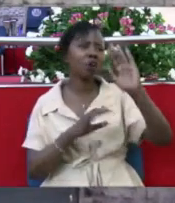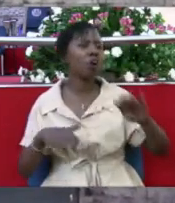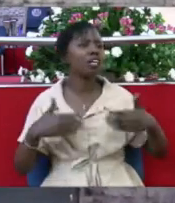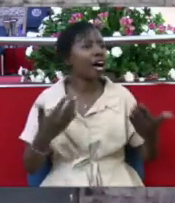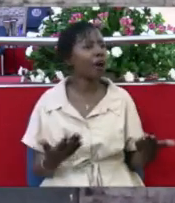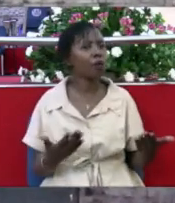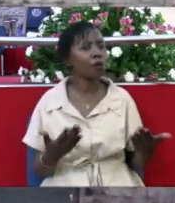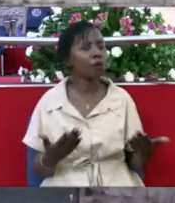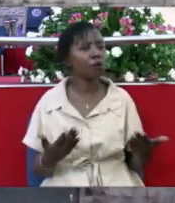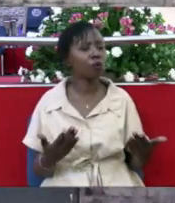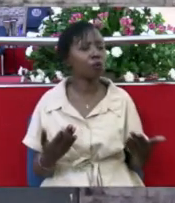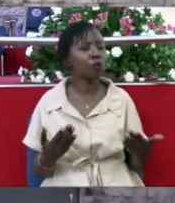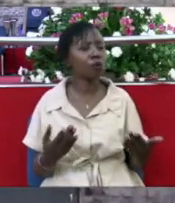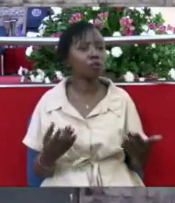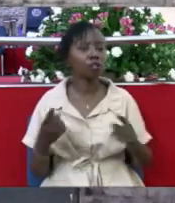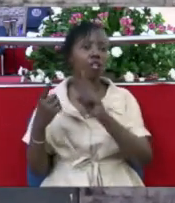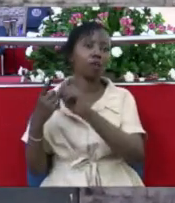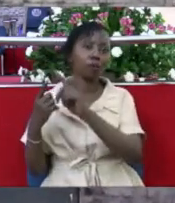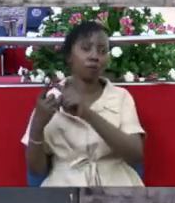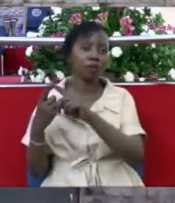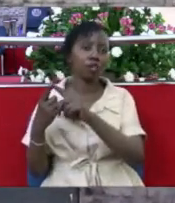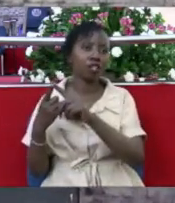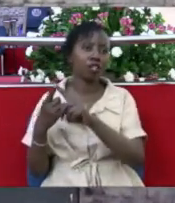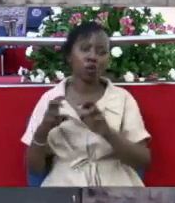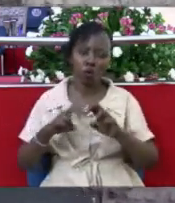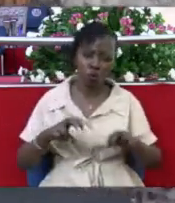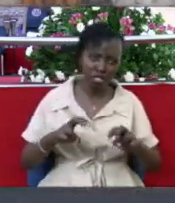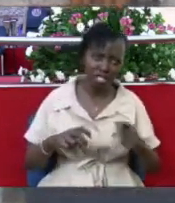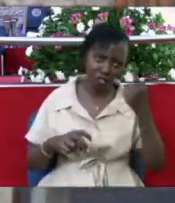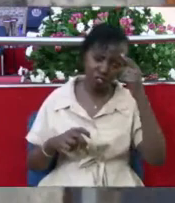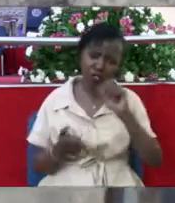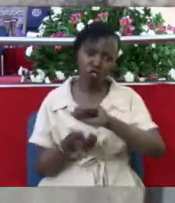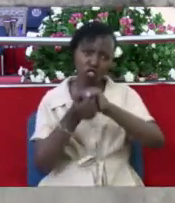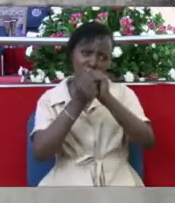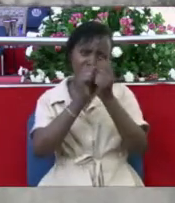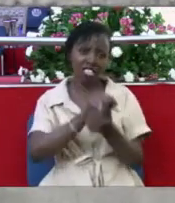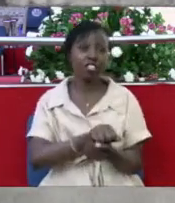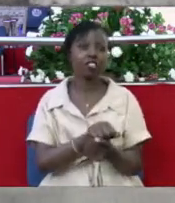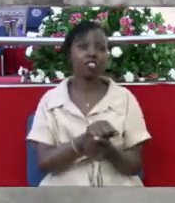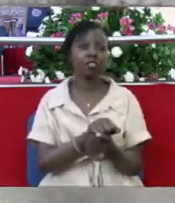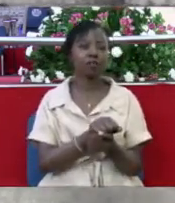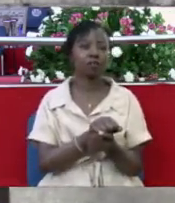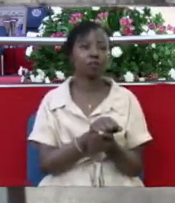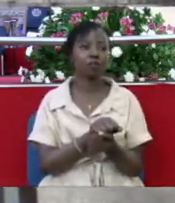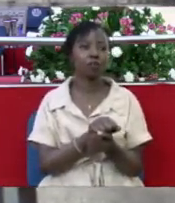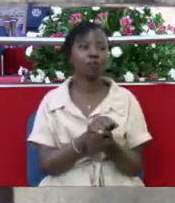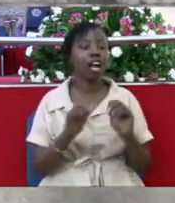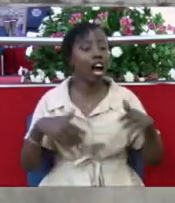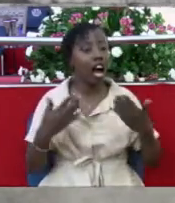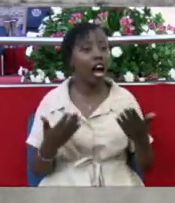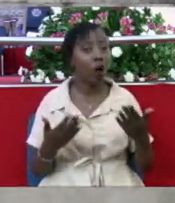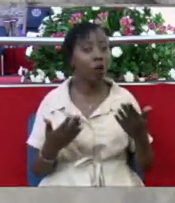aje baada ya kuanza upya, is we seek transformation. Tutatafuta kubadilishwa by renewing our